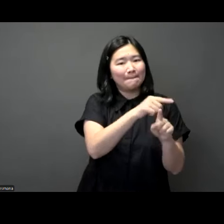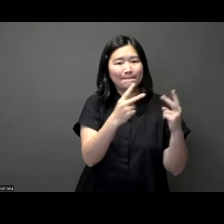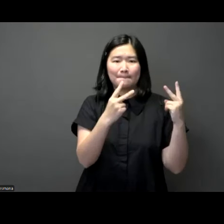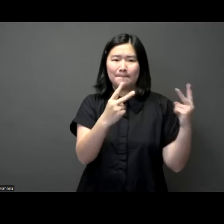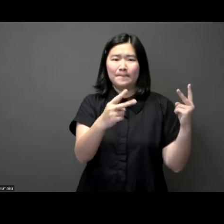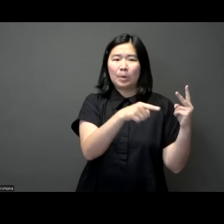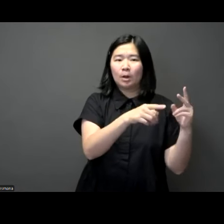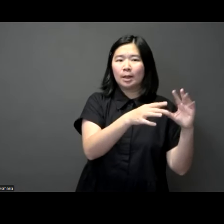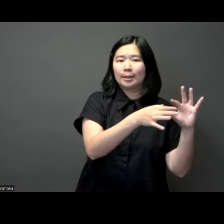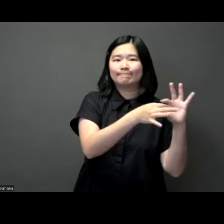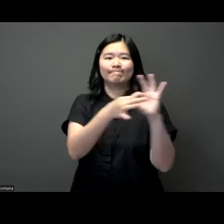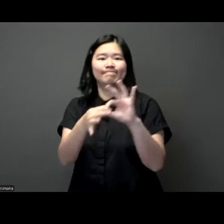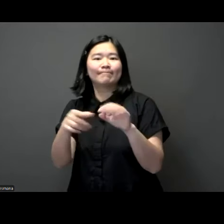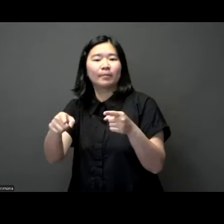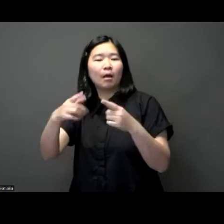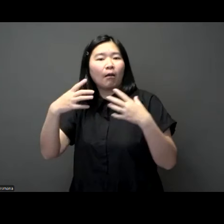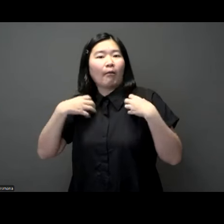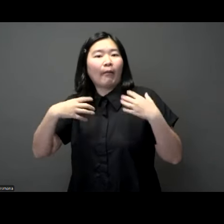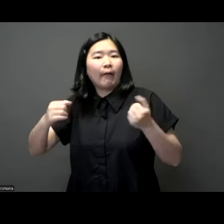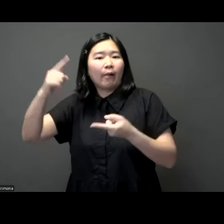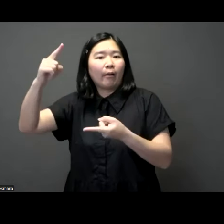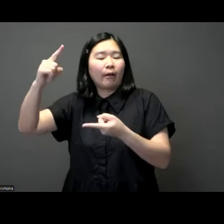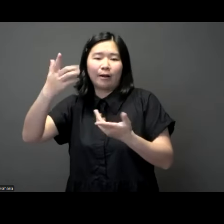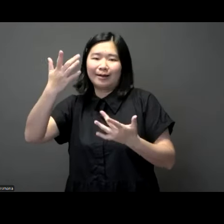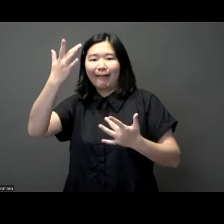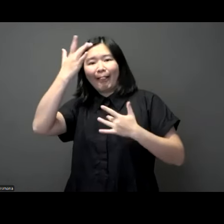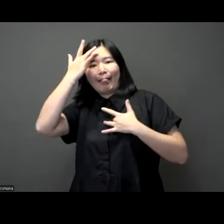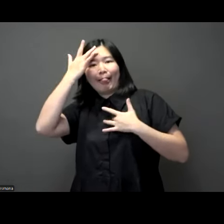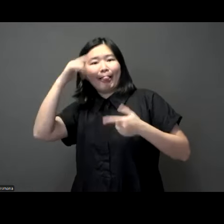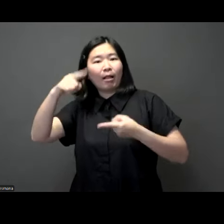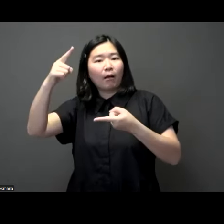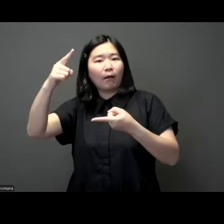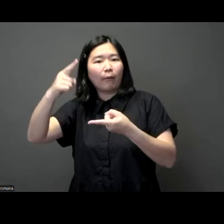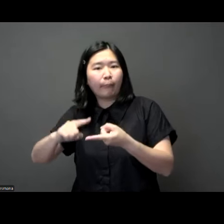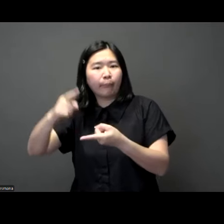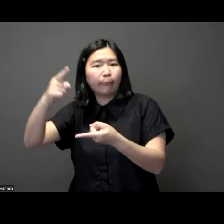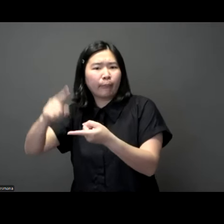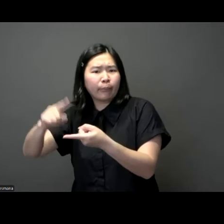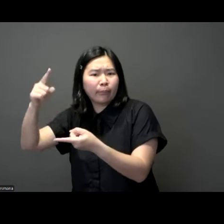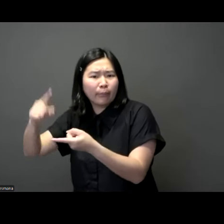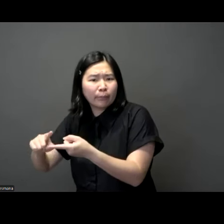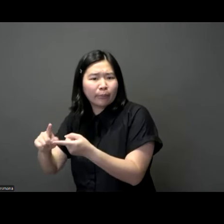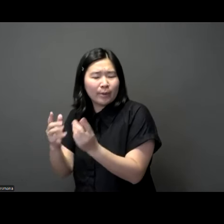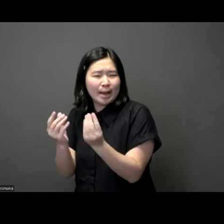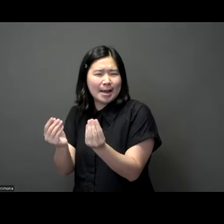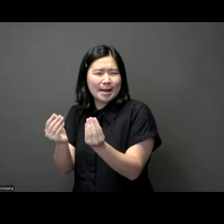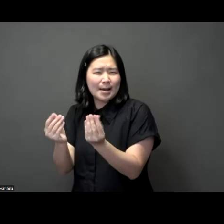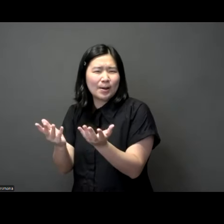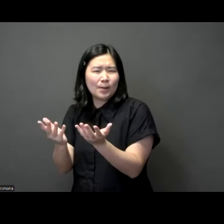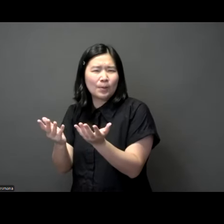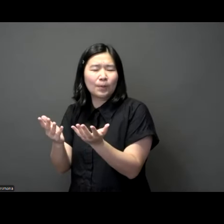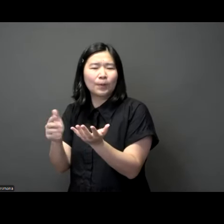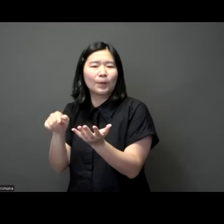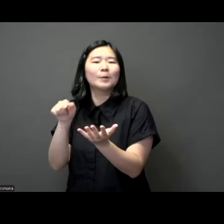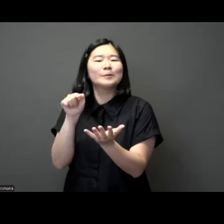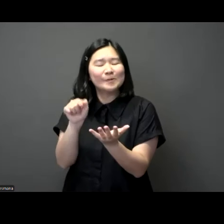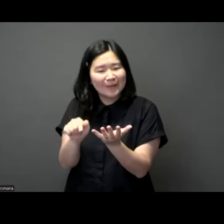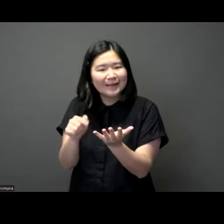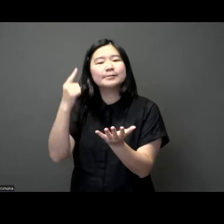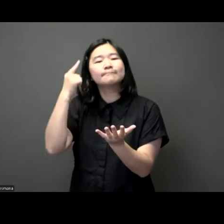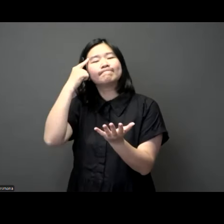these efforts. We know that addressing these determinants will allow us to tackle not only the condition, but those